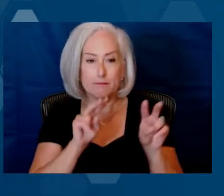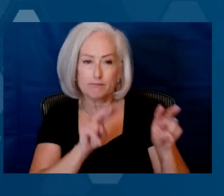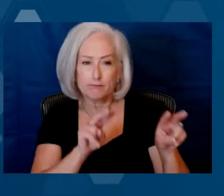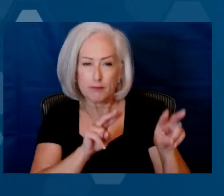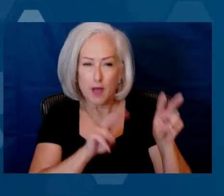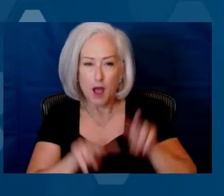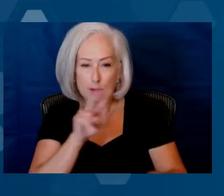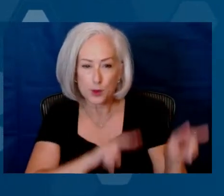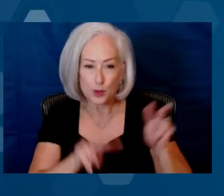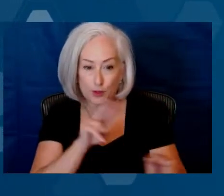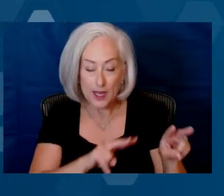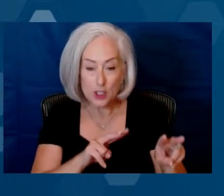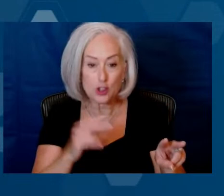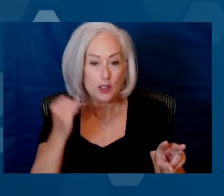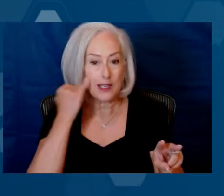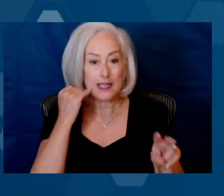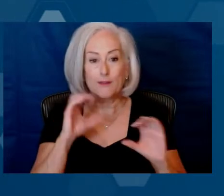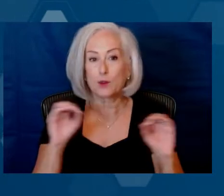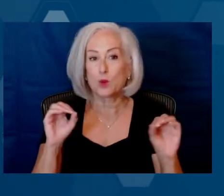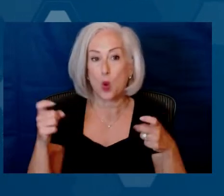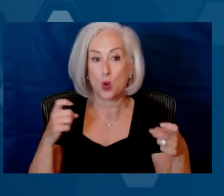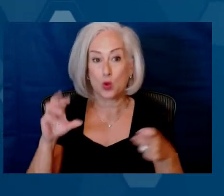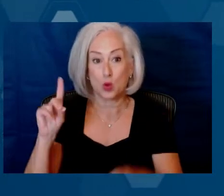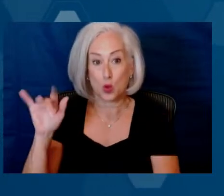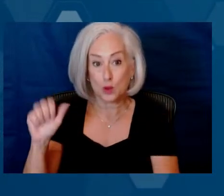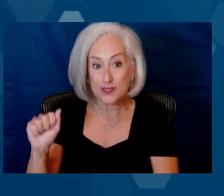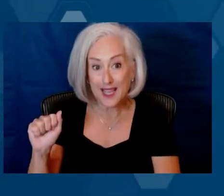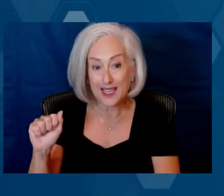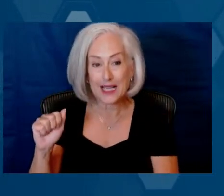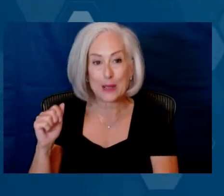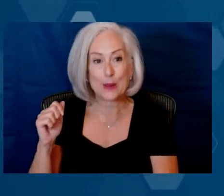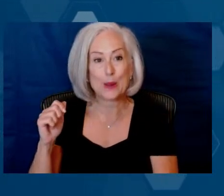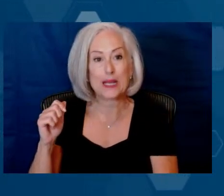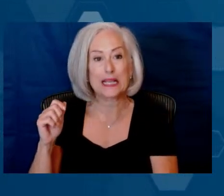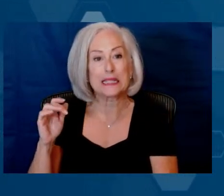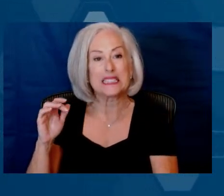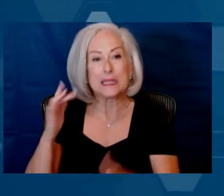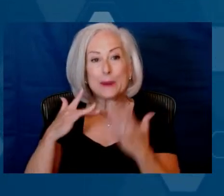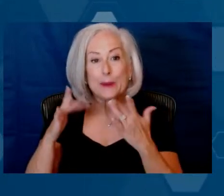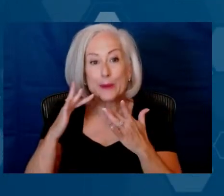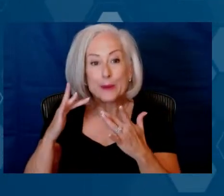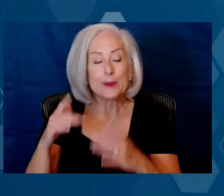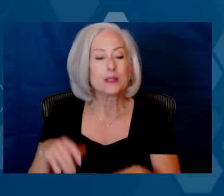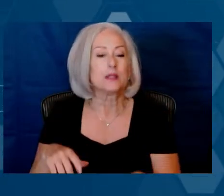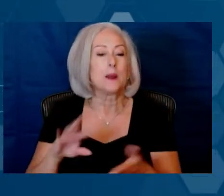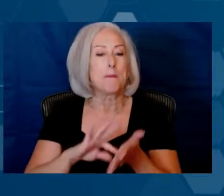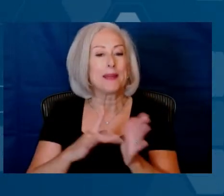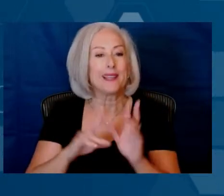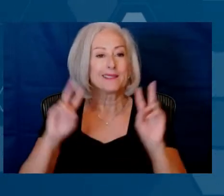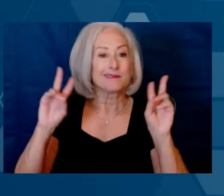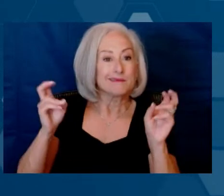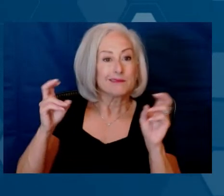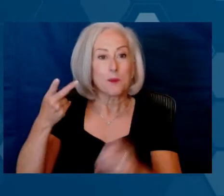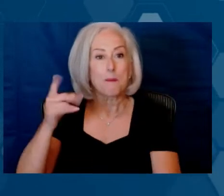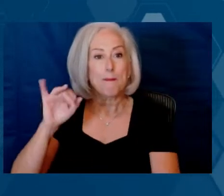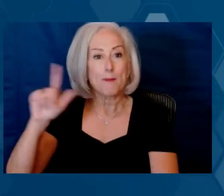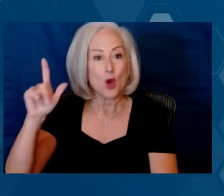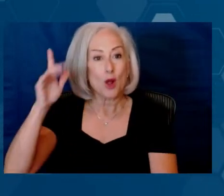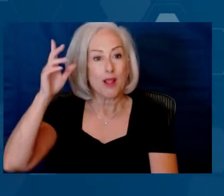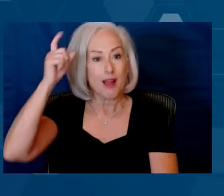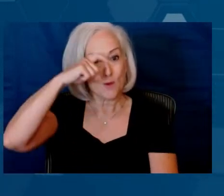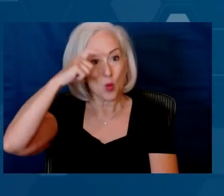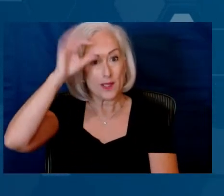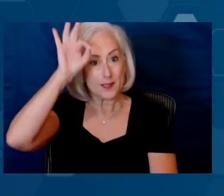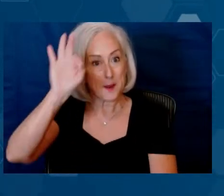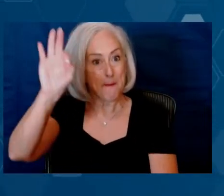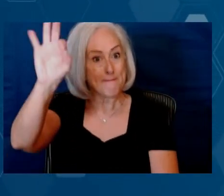is little controlled data. Think of it as pearls of wisdom, and our experts today have plenty to offer when it comes